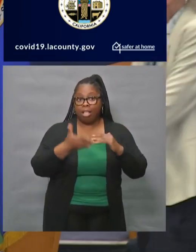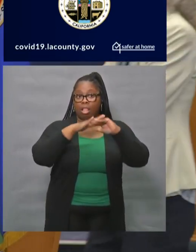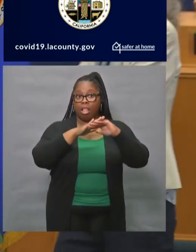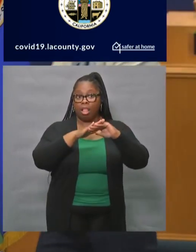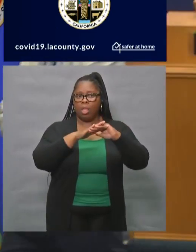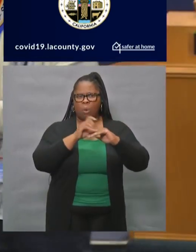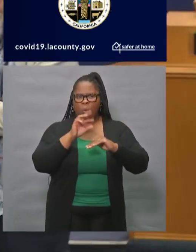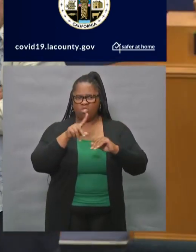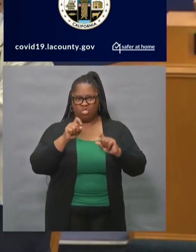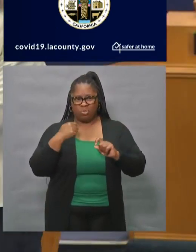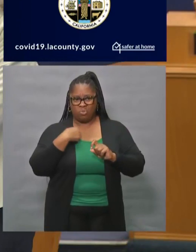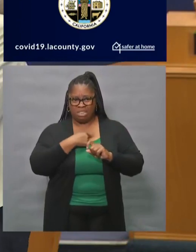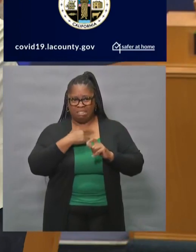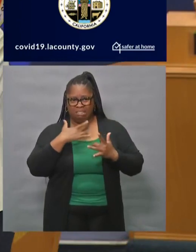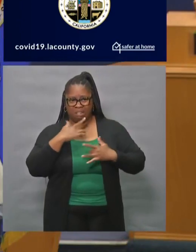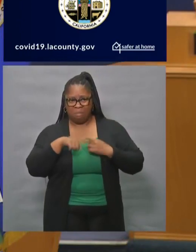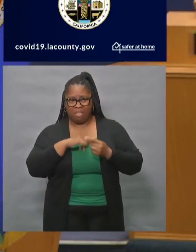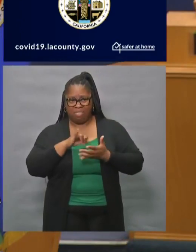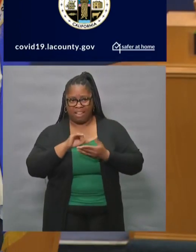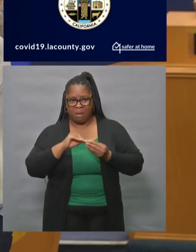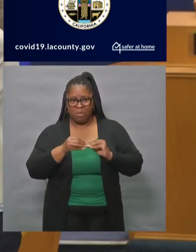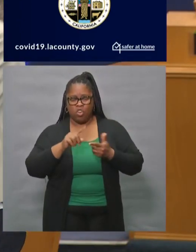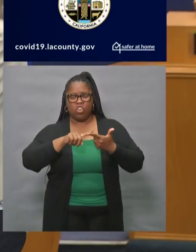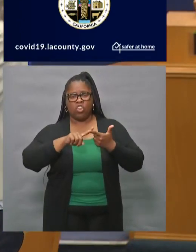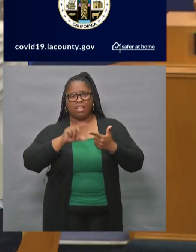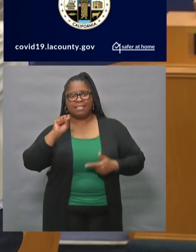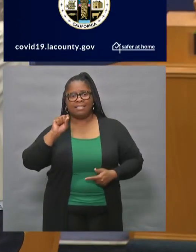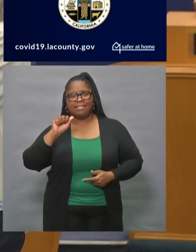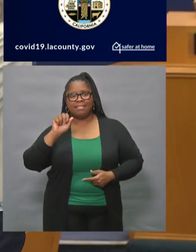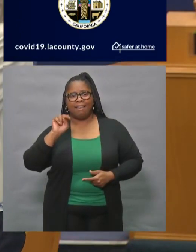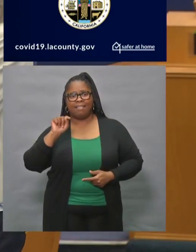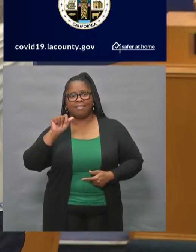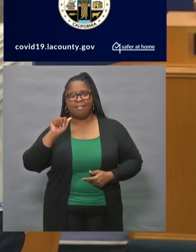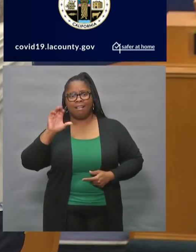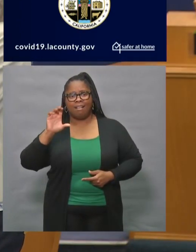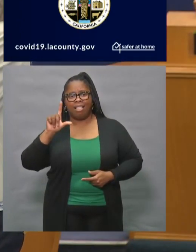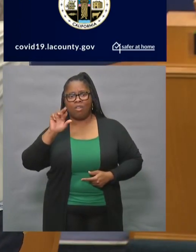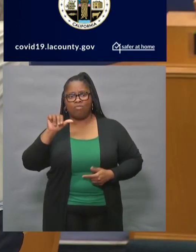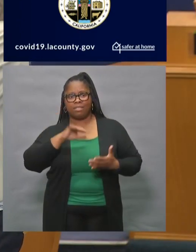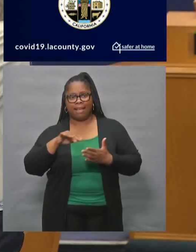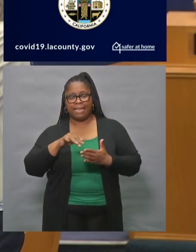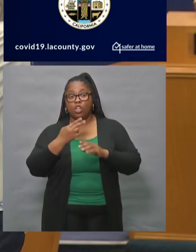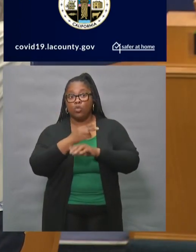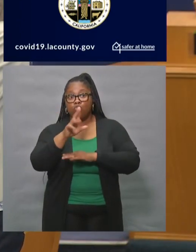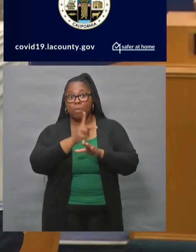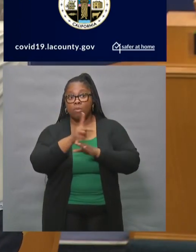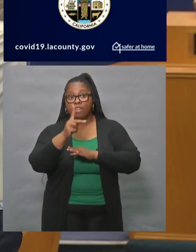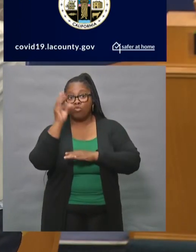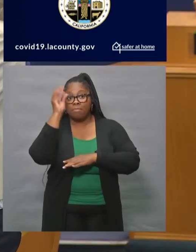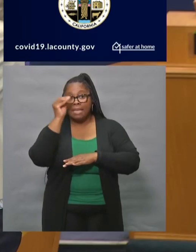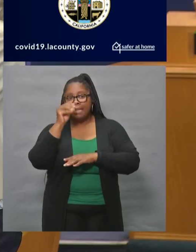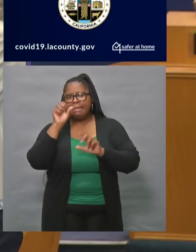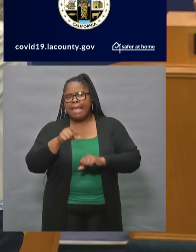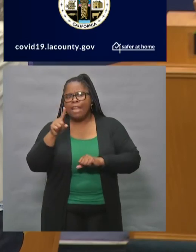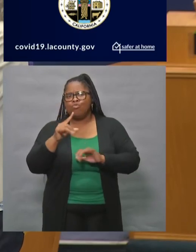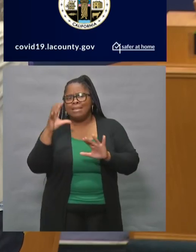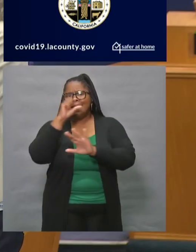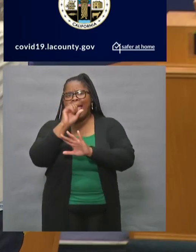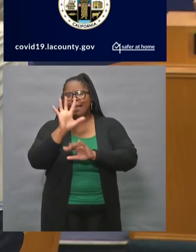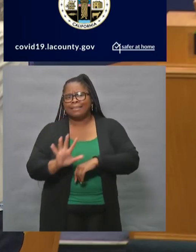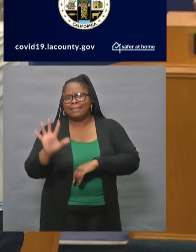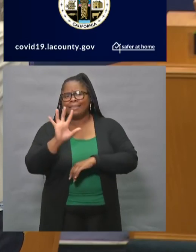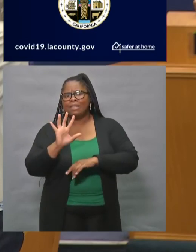Yeah. A quick question on the Santa Clara study. In your own professional opinion, is there any way that you could guess or have an estimate as to the earliest